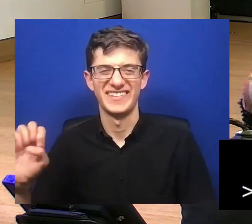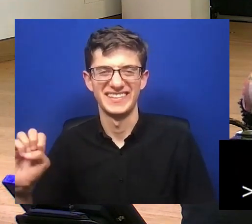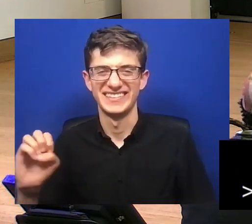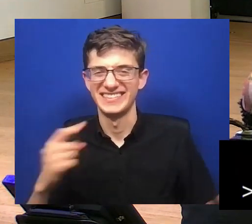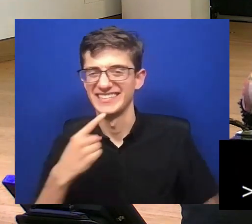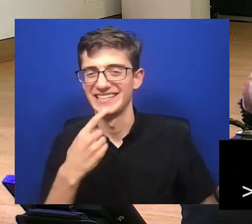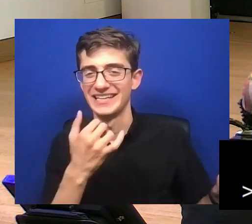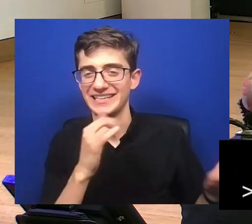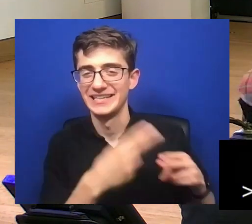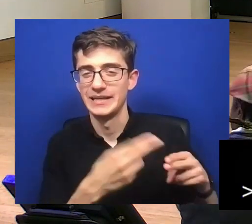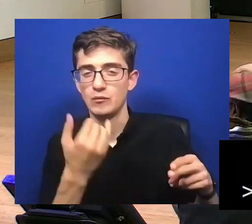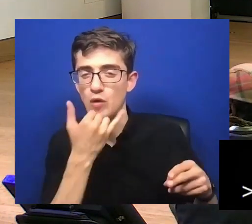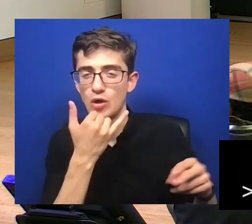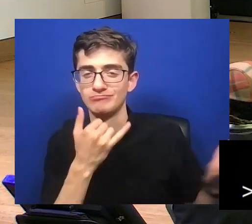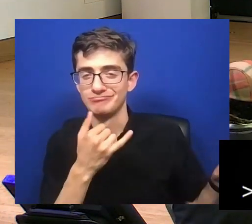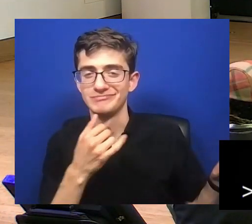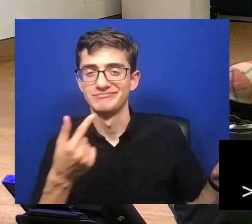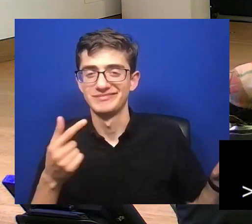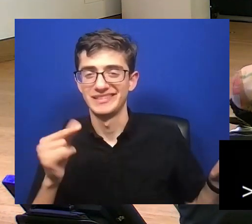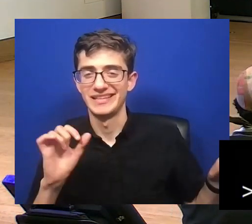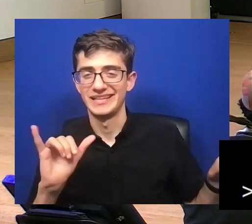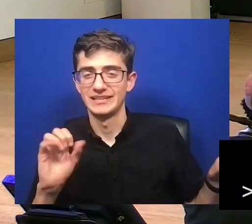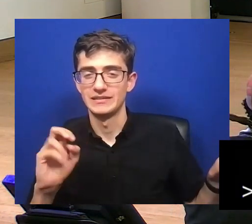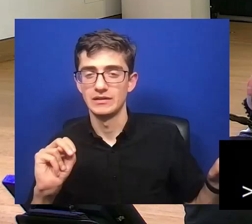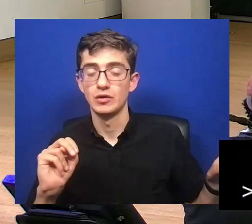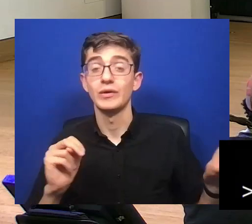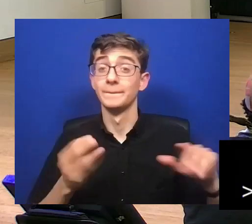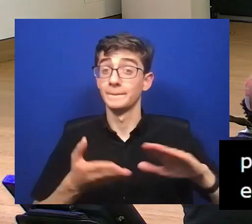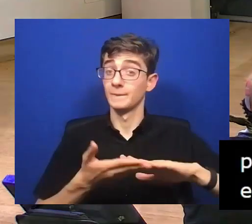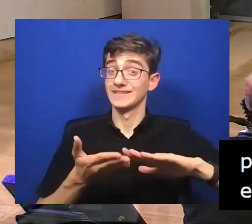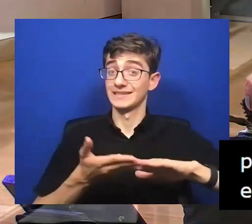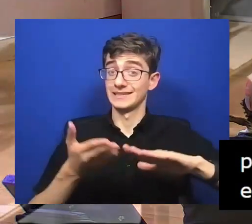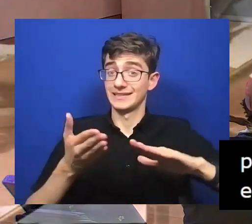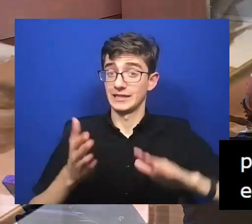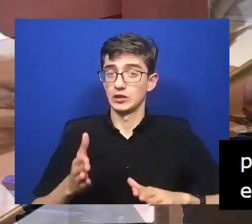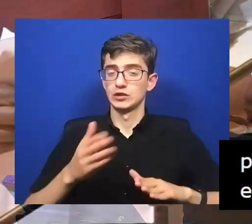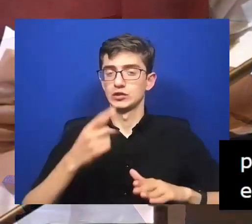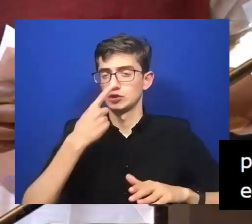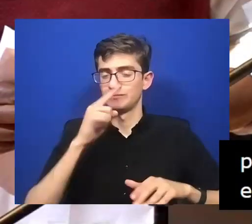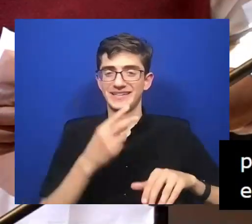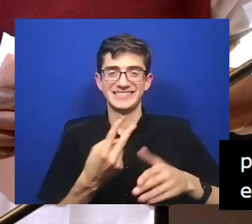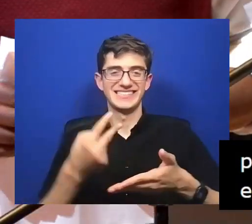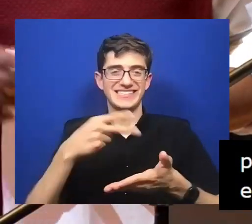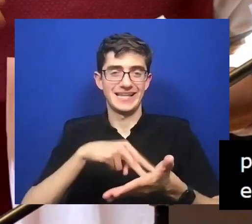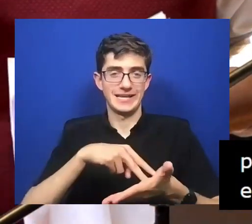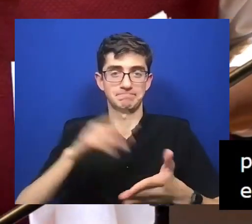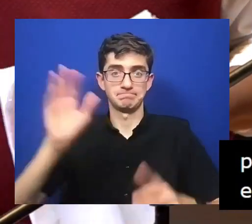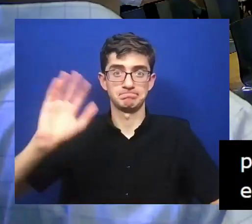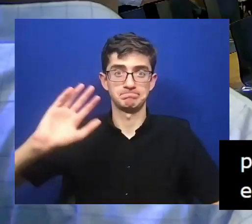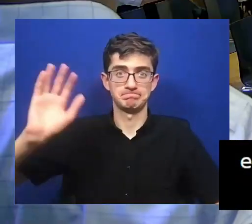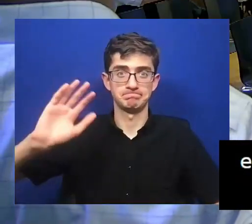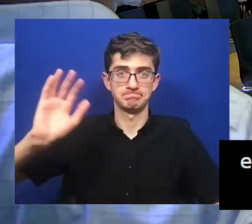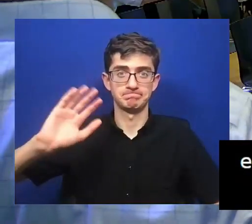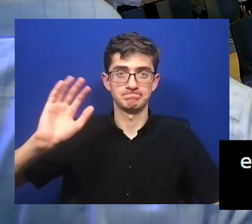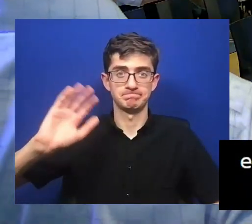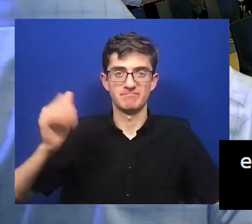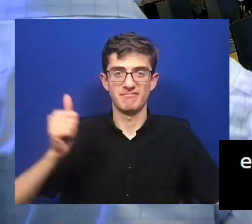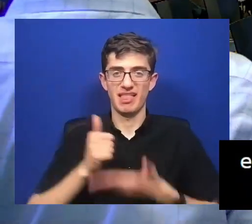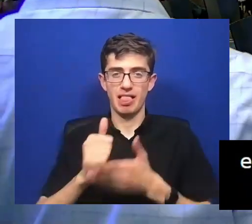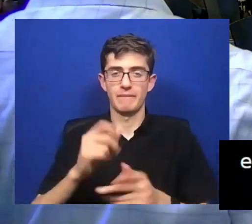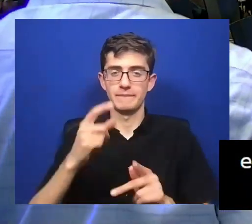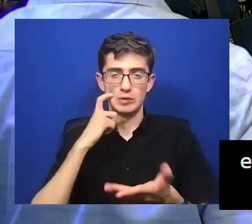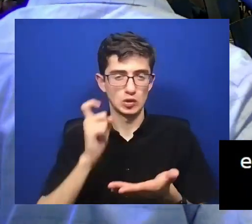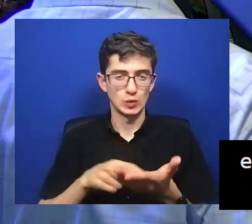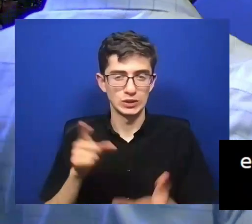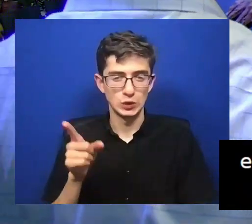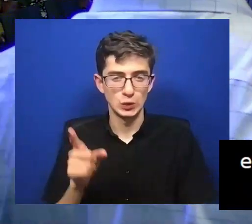pronounced it. Gason is over here. Facilitators, if you could please stand up so that we can... Put the hand up like that. That's good.